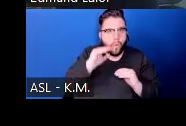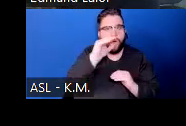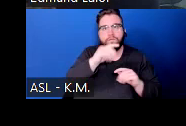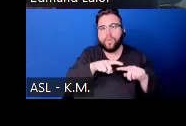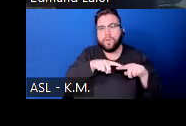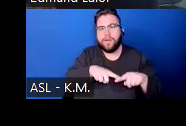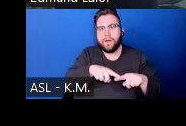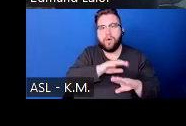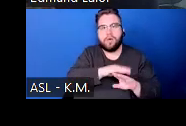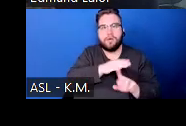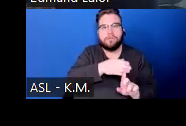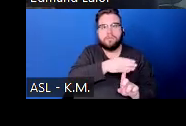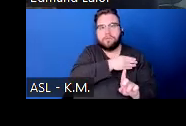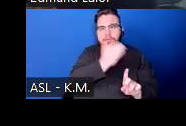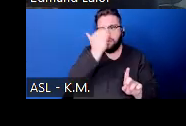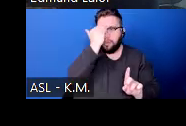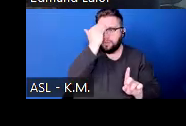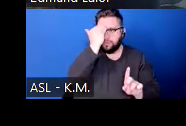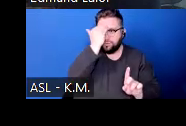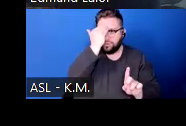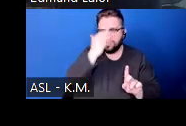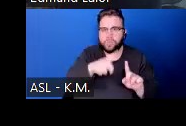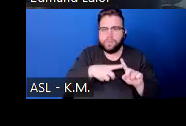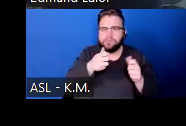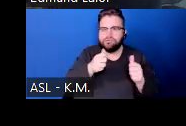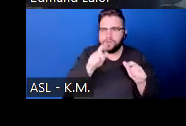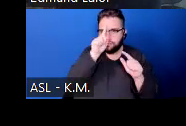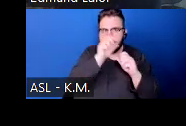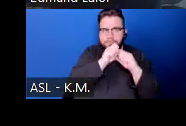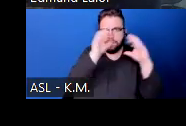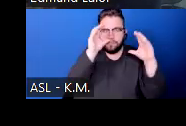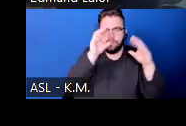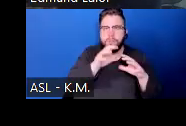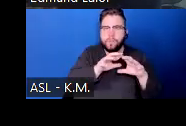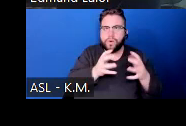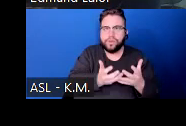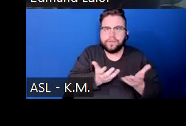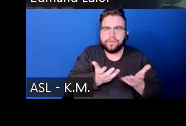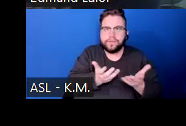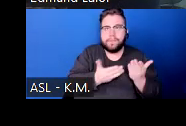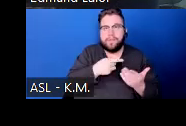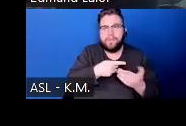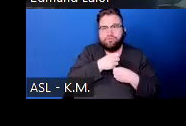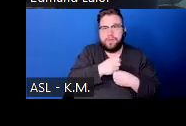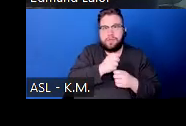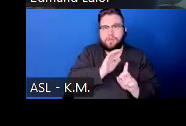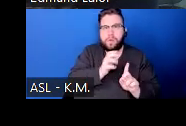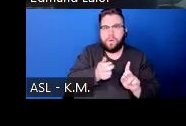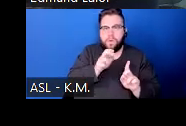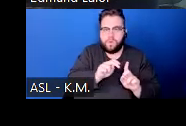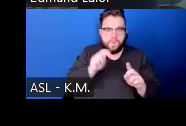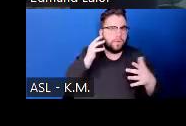their model of the world, their prior knowledge of the world when trying to perceive the world, and in fact, maybe creating their own auditory